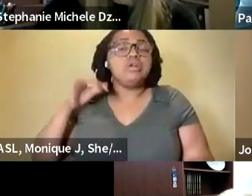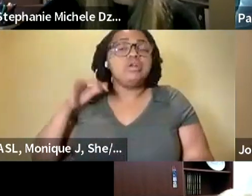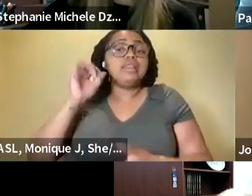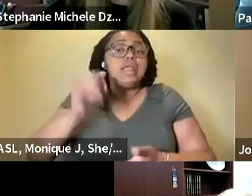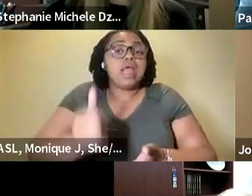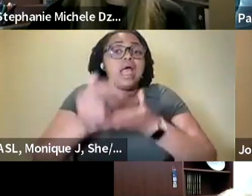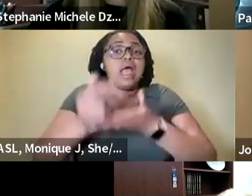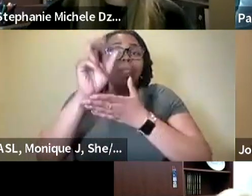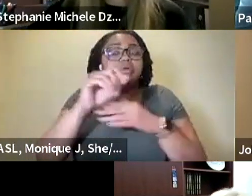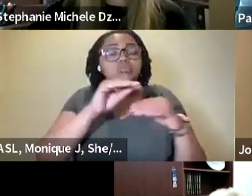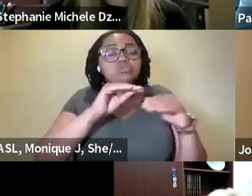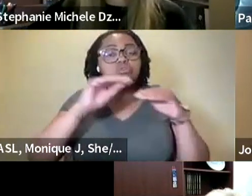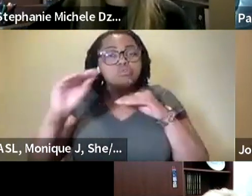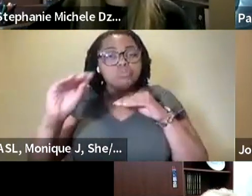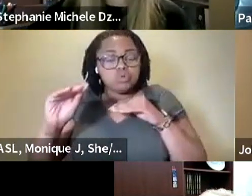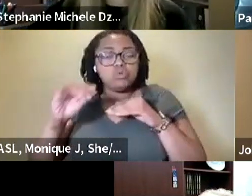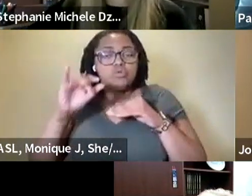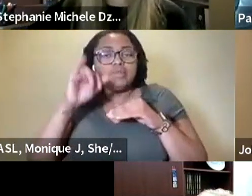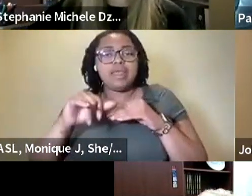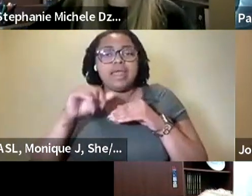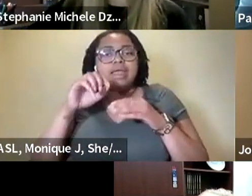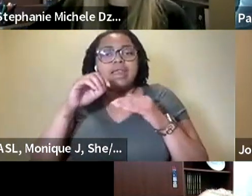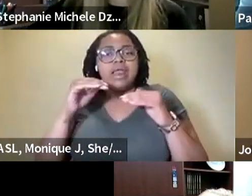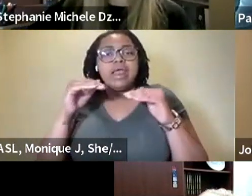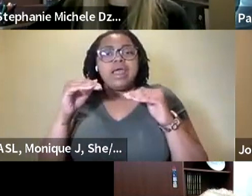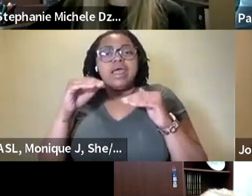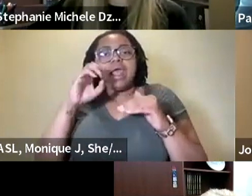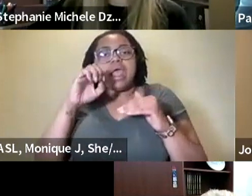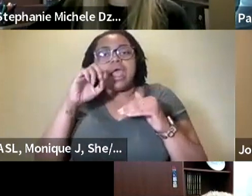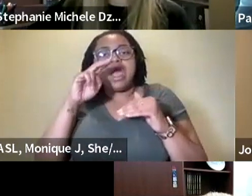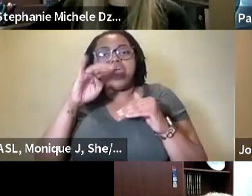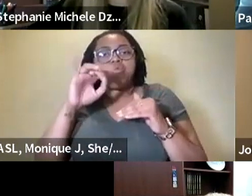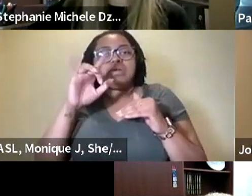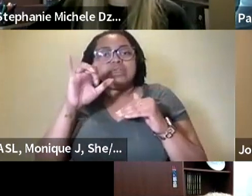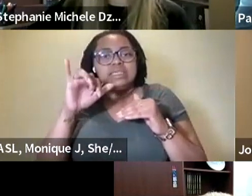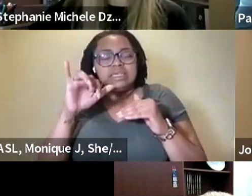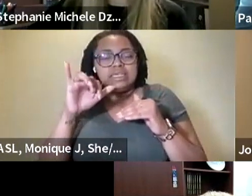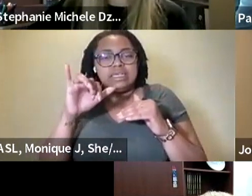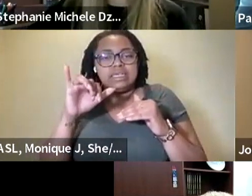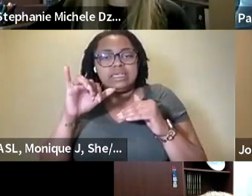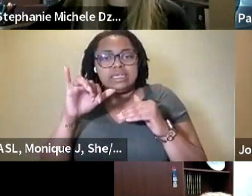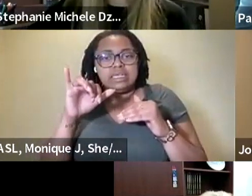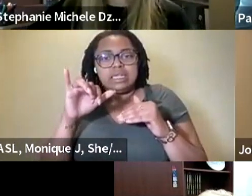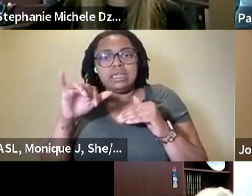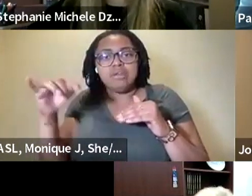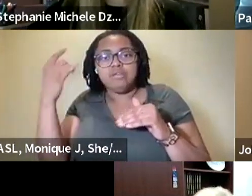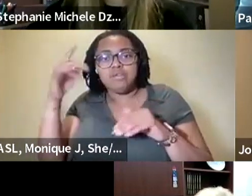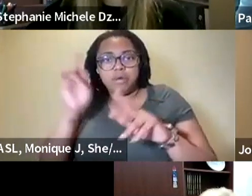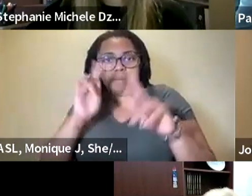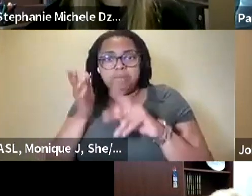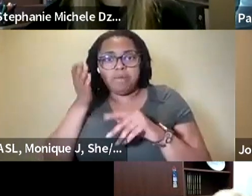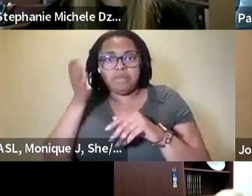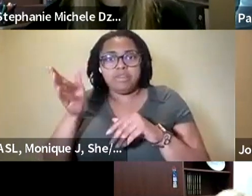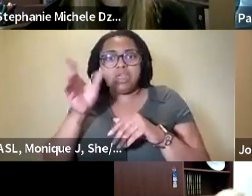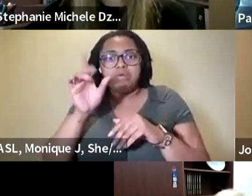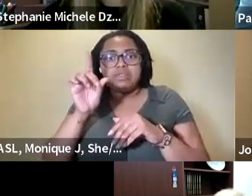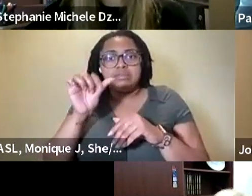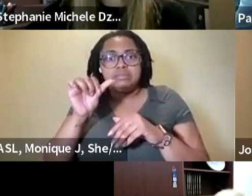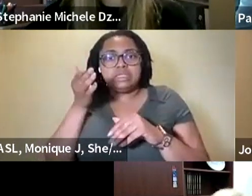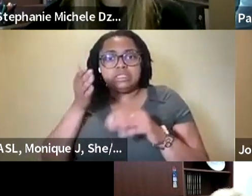move the equity needle for people with disabilities at the city, I thought, what kinds of